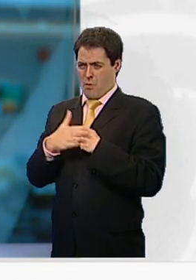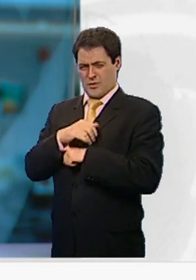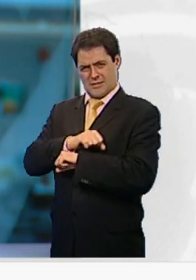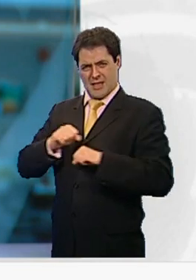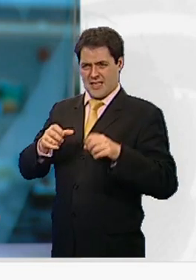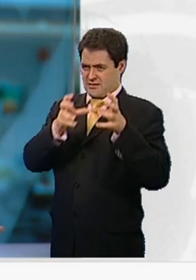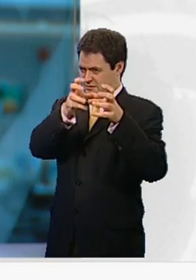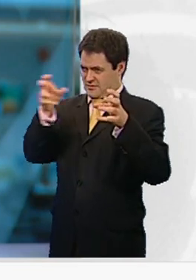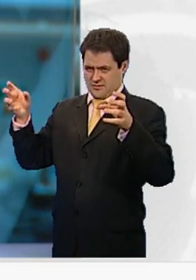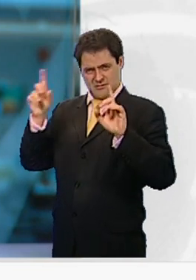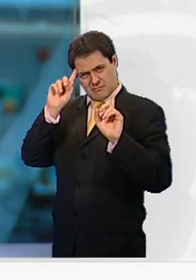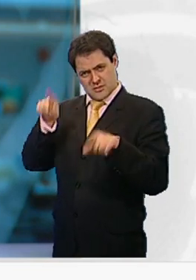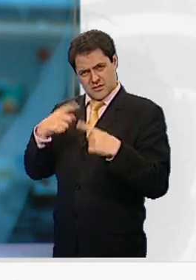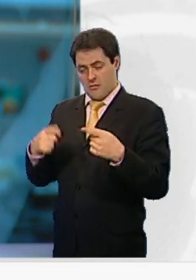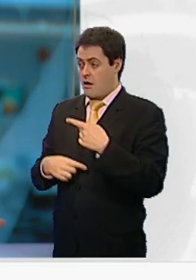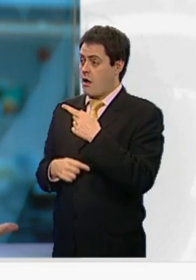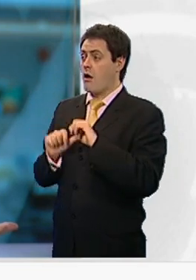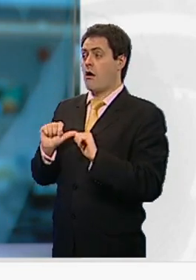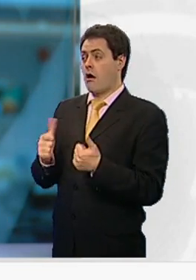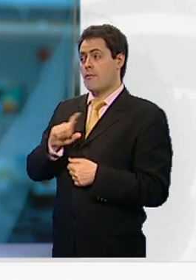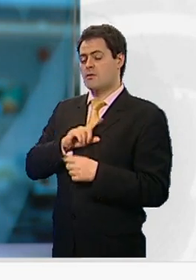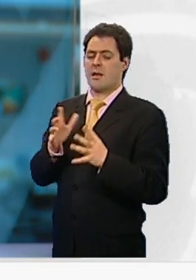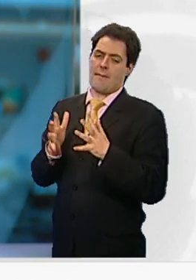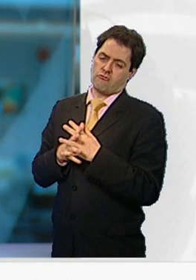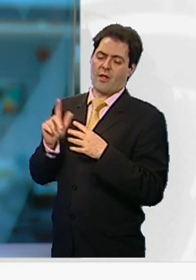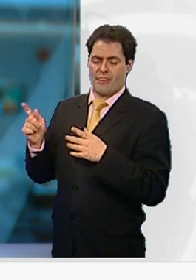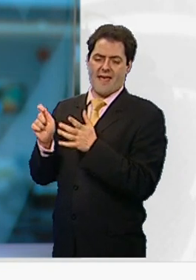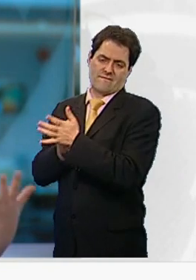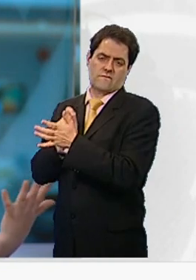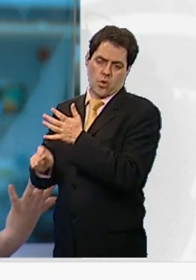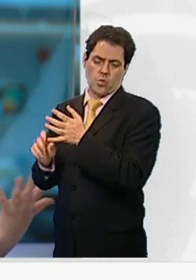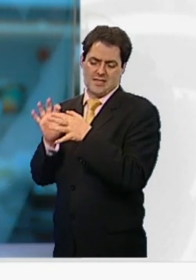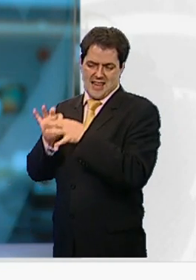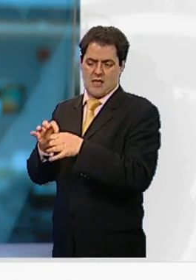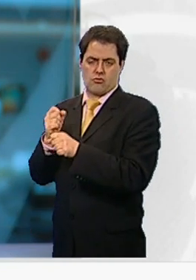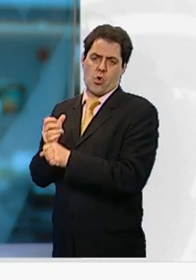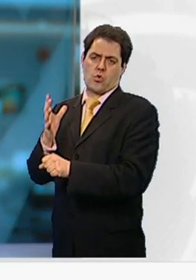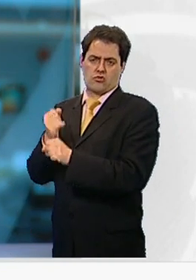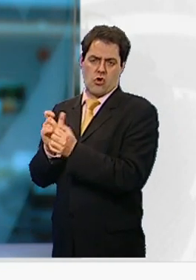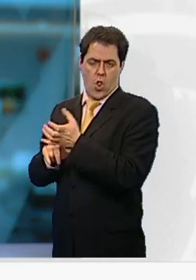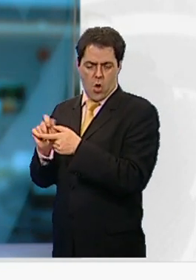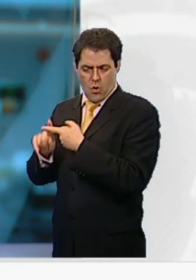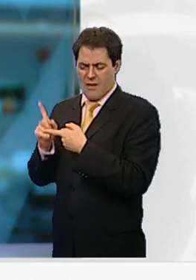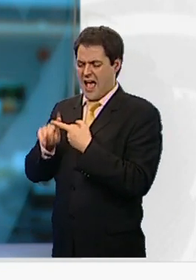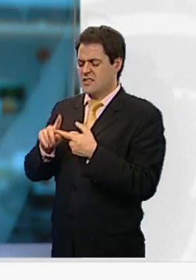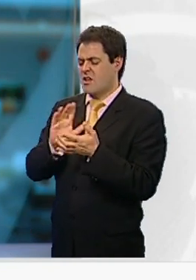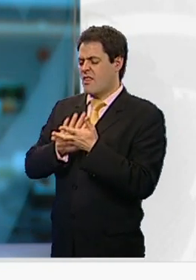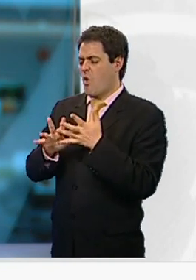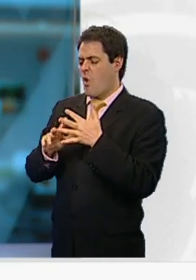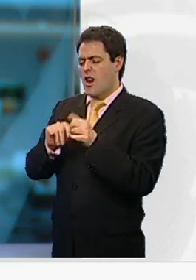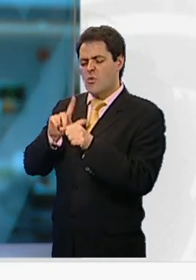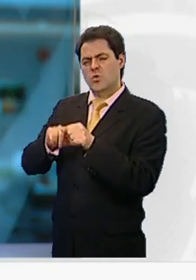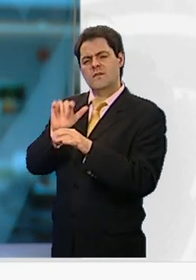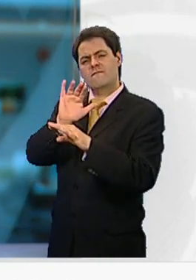being recognised in this way because, I mean, obviously Americans and who vote for these kind of awards in Hollywood Foreign Press